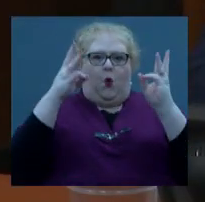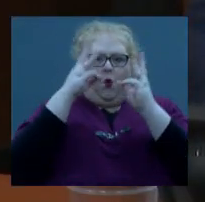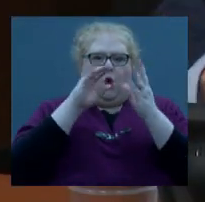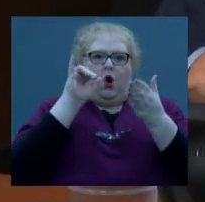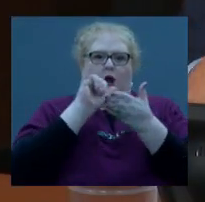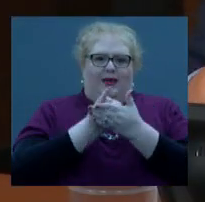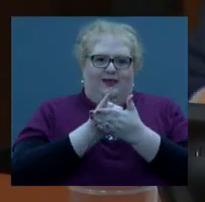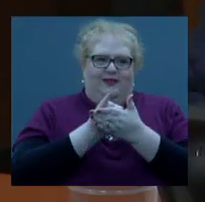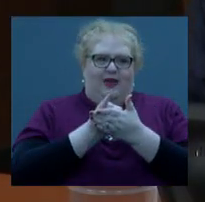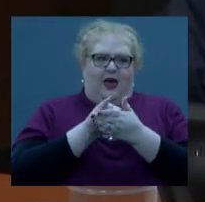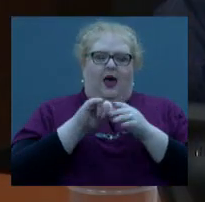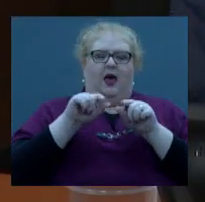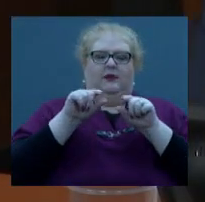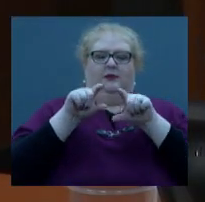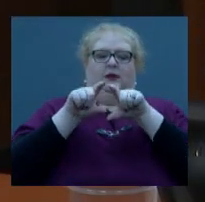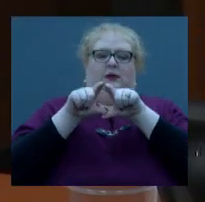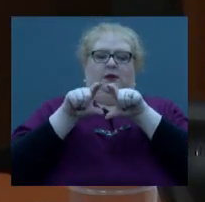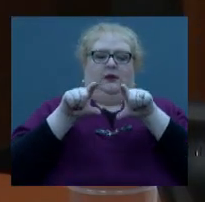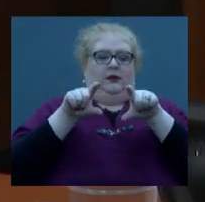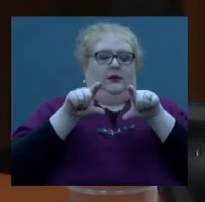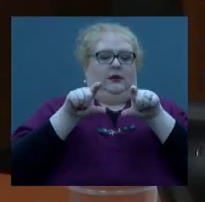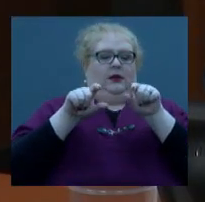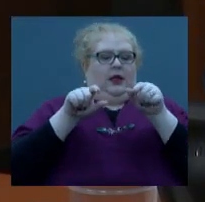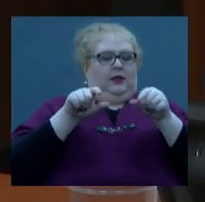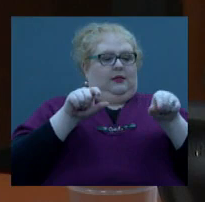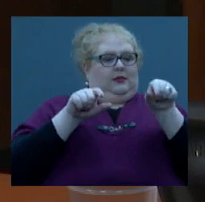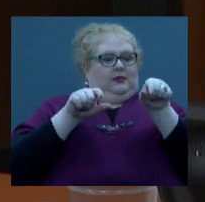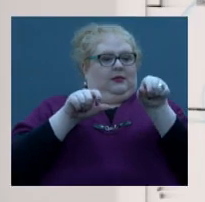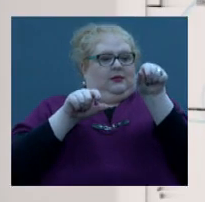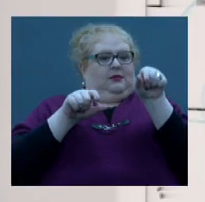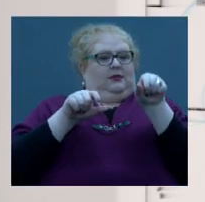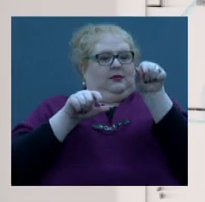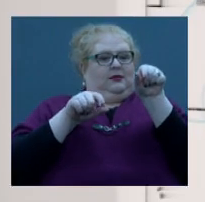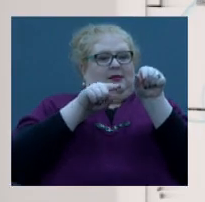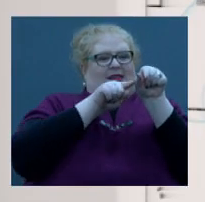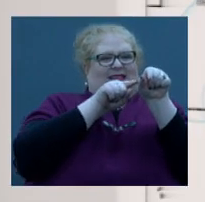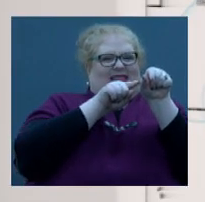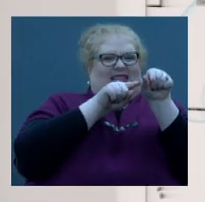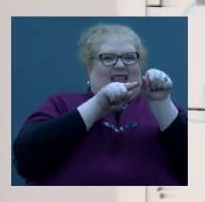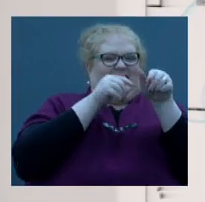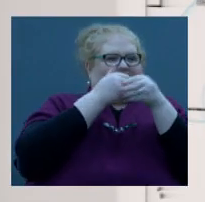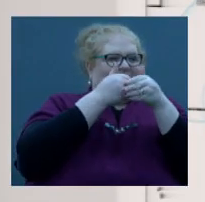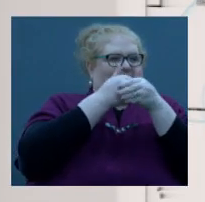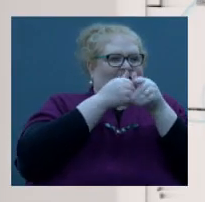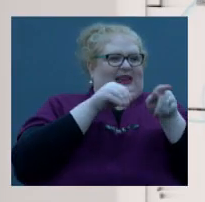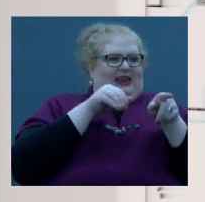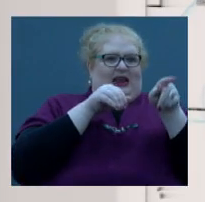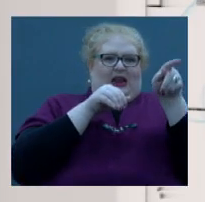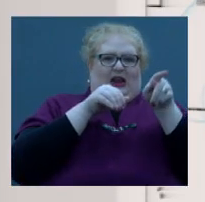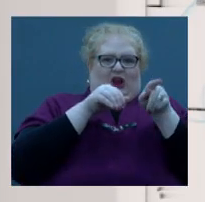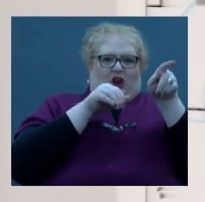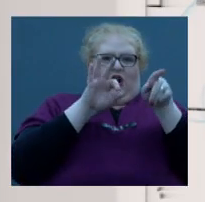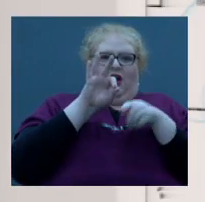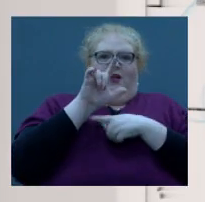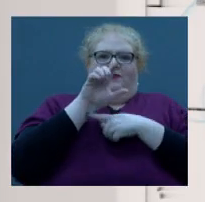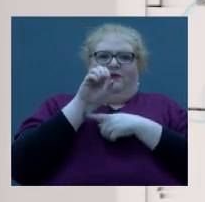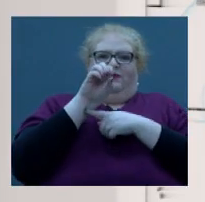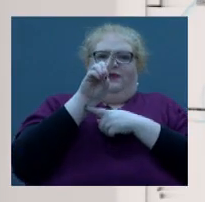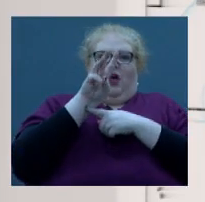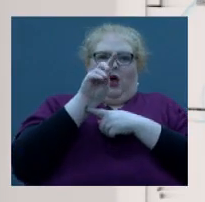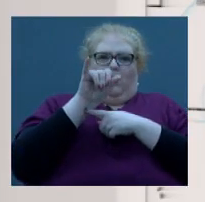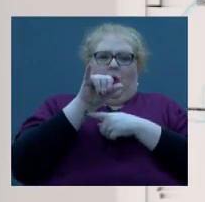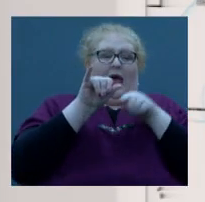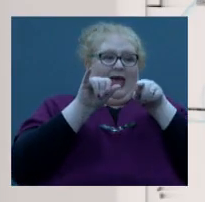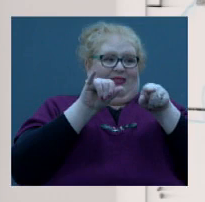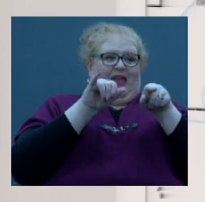of land that goes up on the extreme western edge of this, that goes up along the floodway, somehow the developer is going to connect that to their